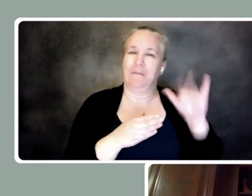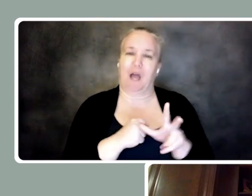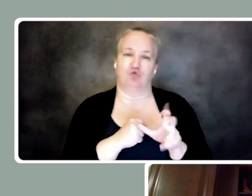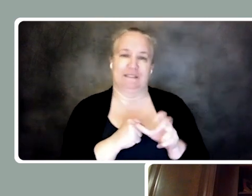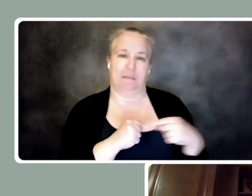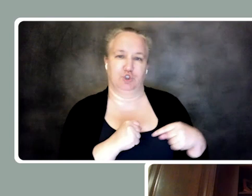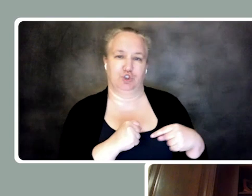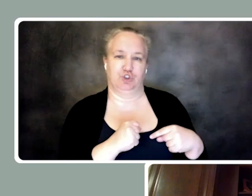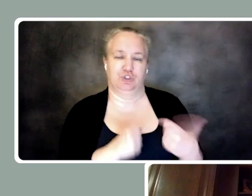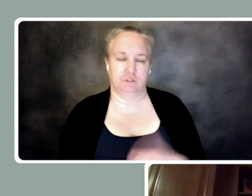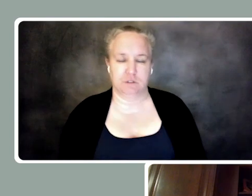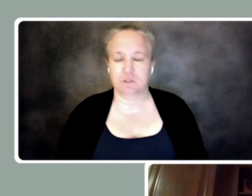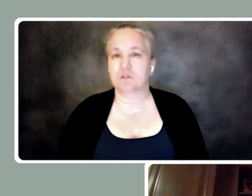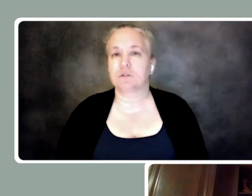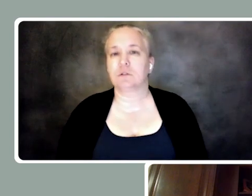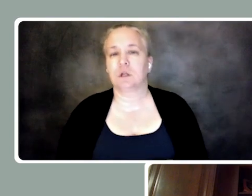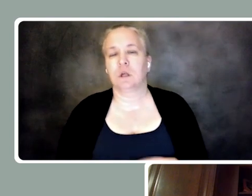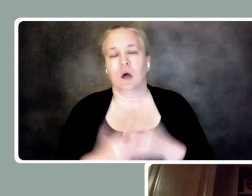else.